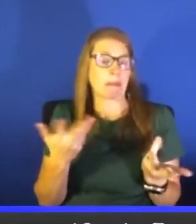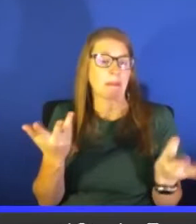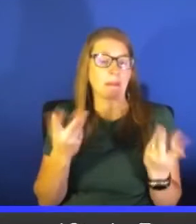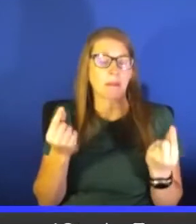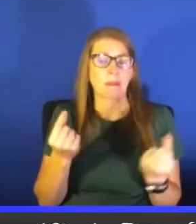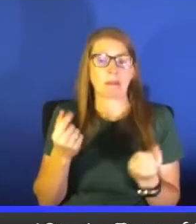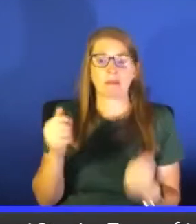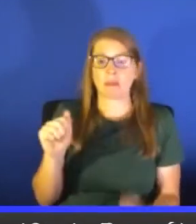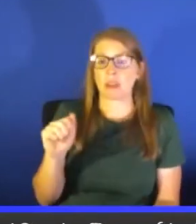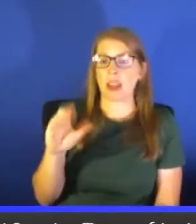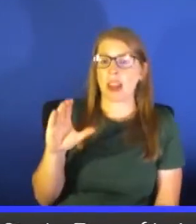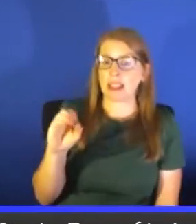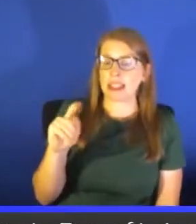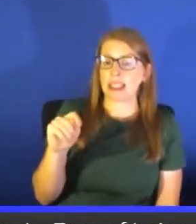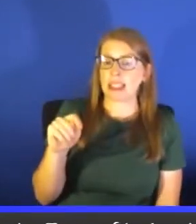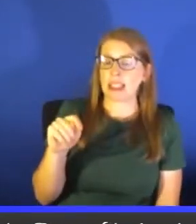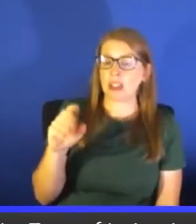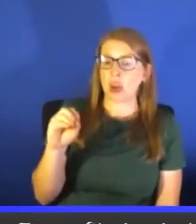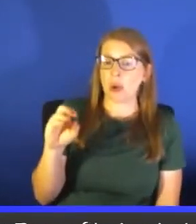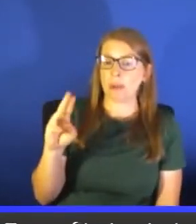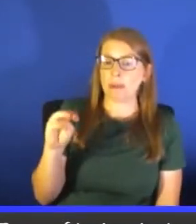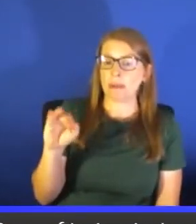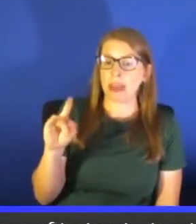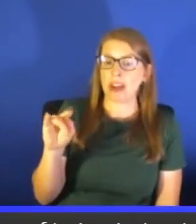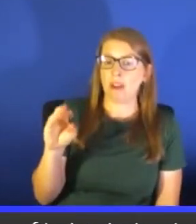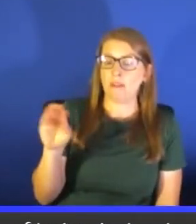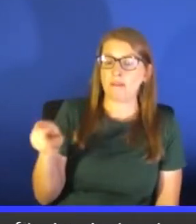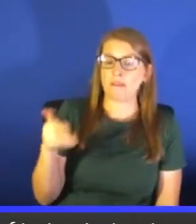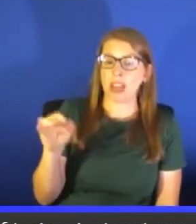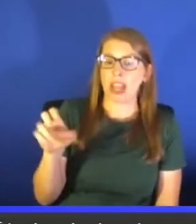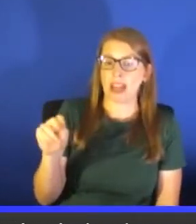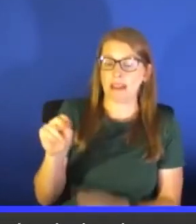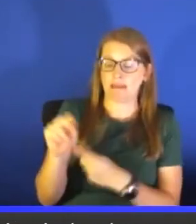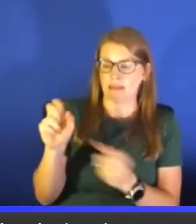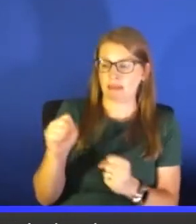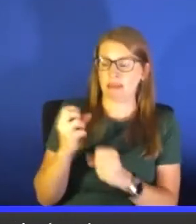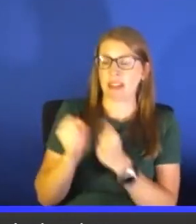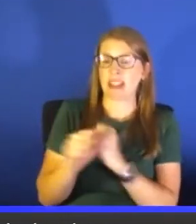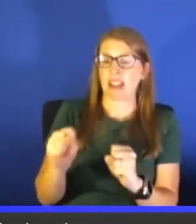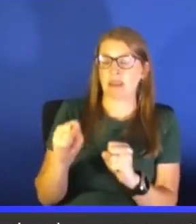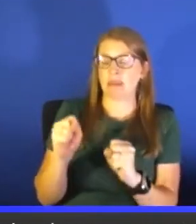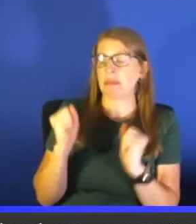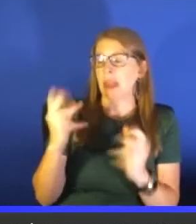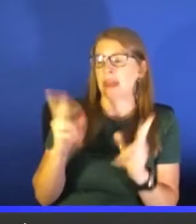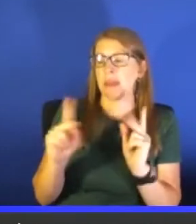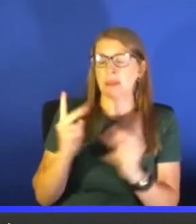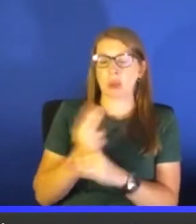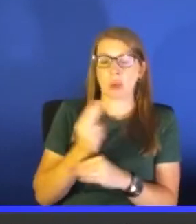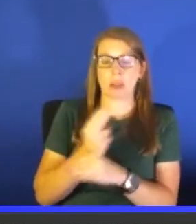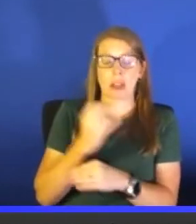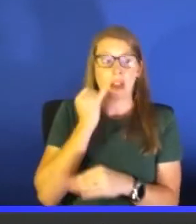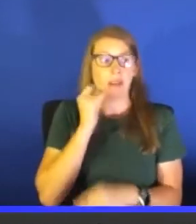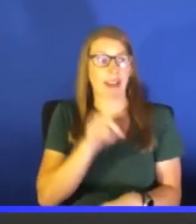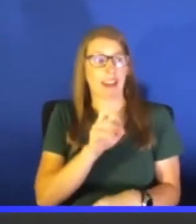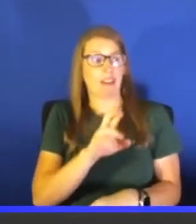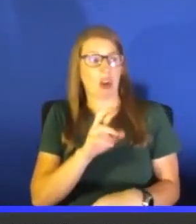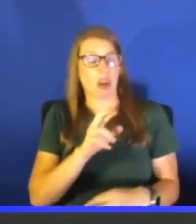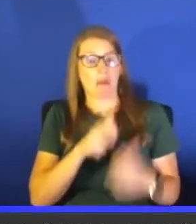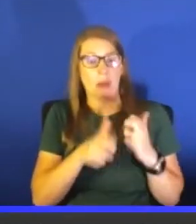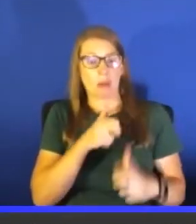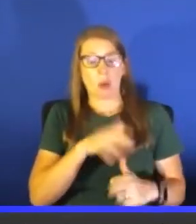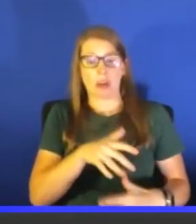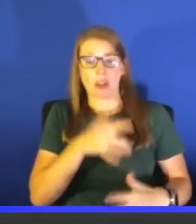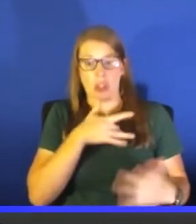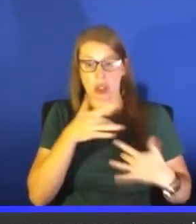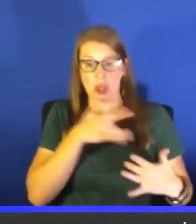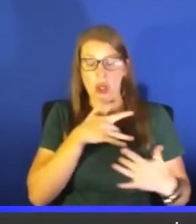Acetaminophen can be safe. Obviously, it's a widely used medication, but I usually tell my patients with liver problems or liver concerns to limit their acetaminophen